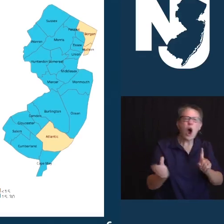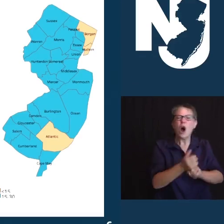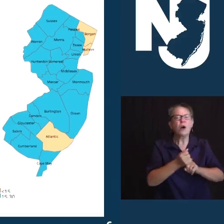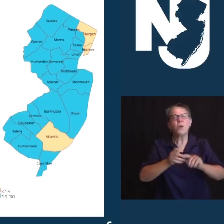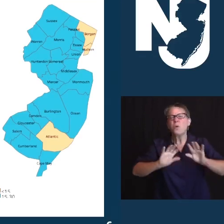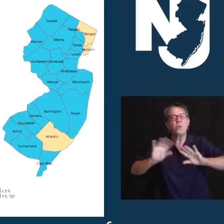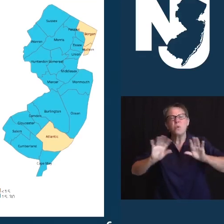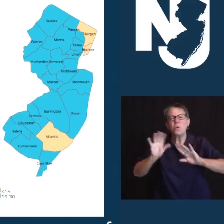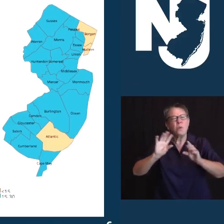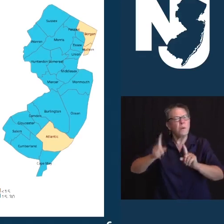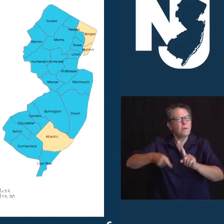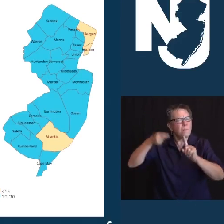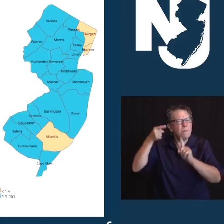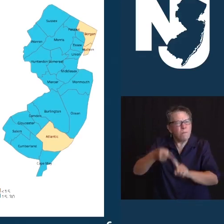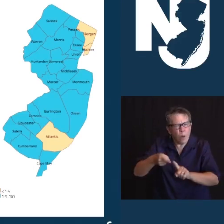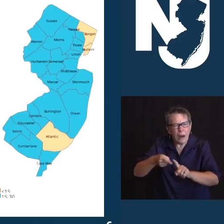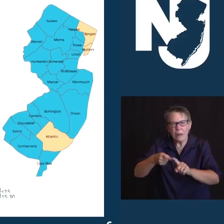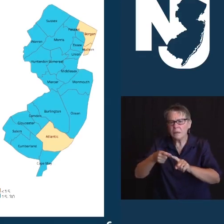virus.